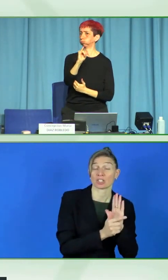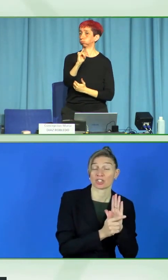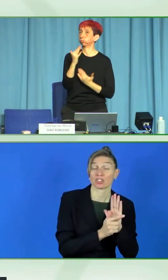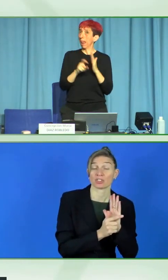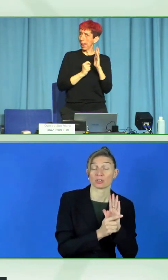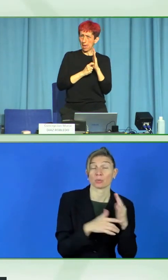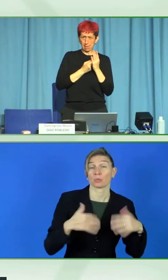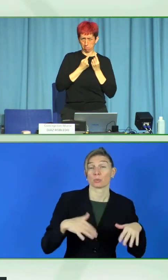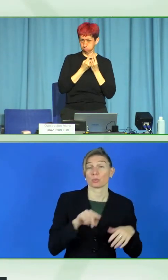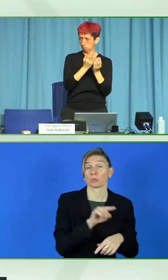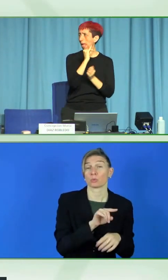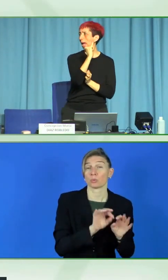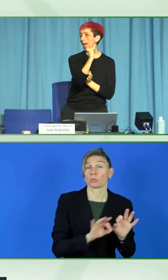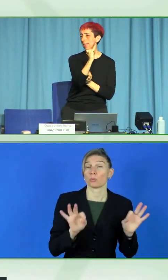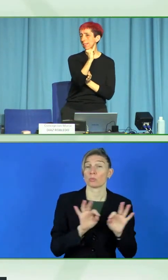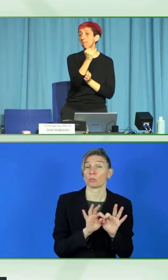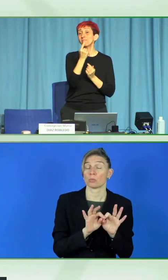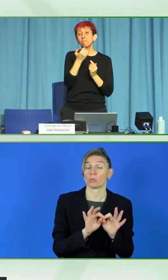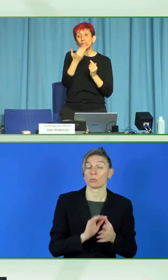In